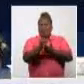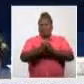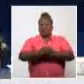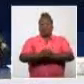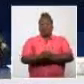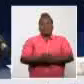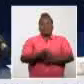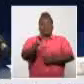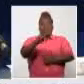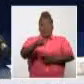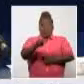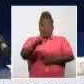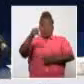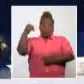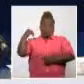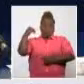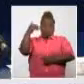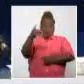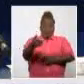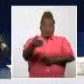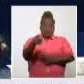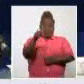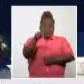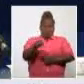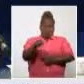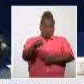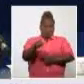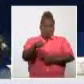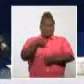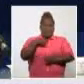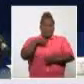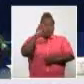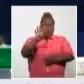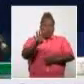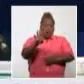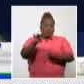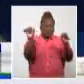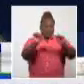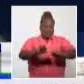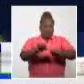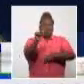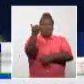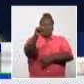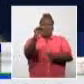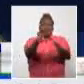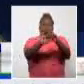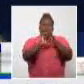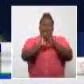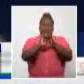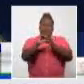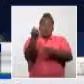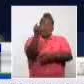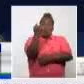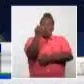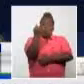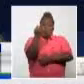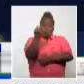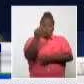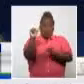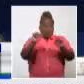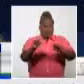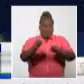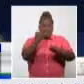condition and 10 in serious condition. Unfortunately, 1 more critic and 5 more in serious